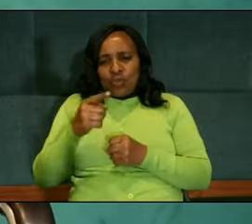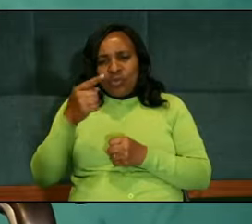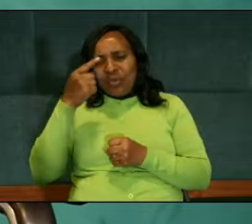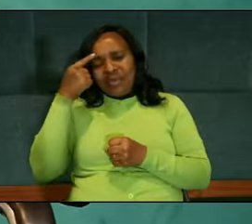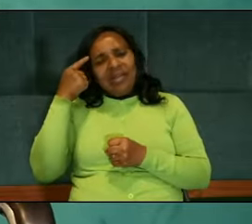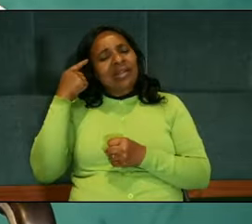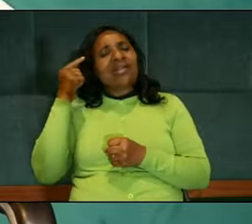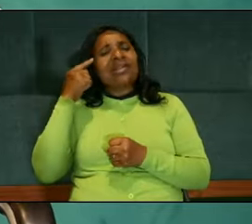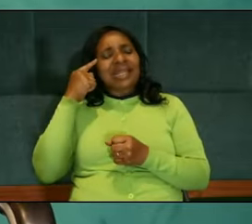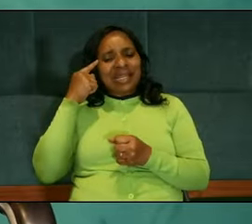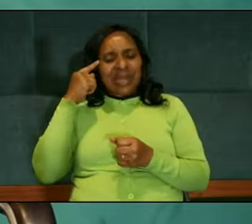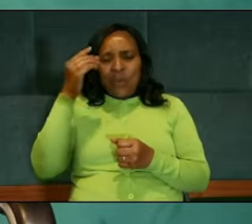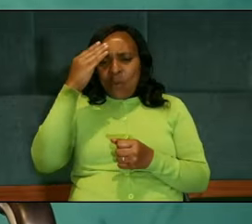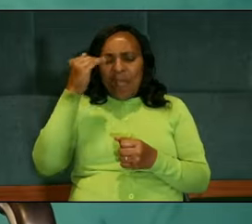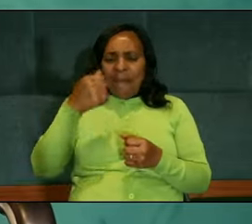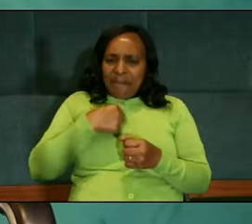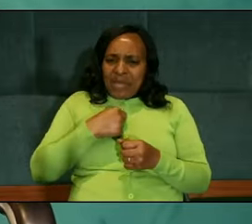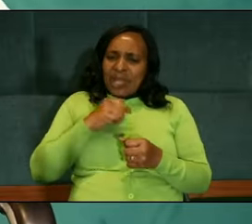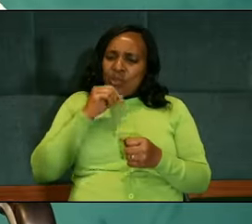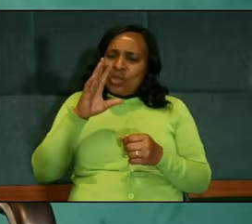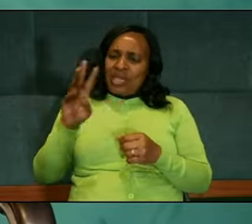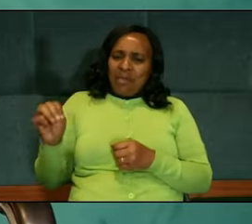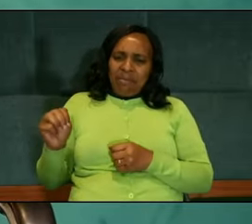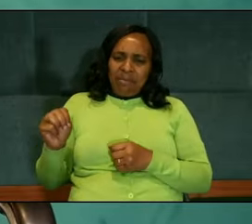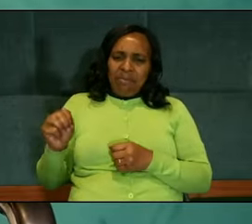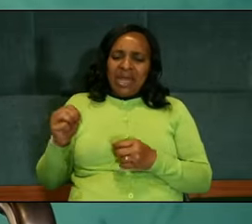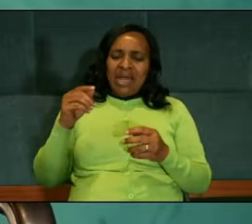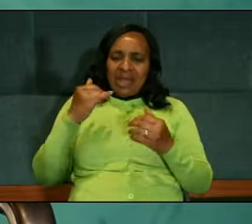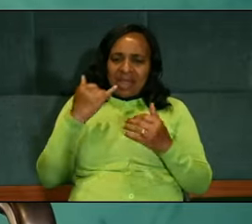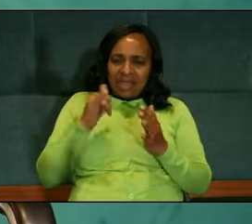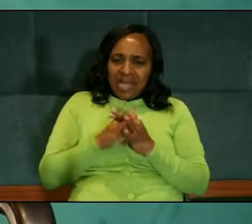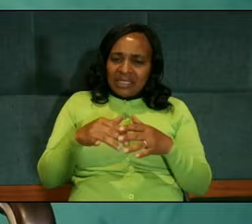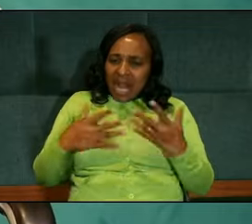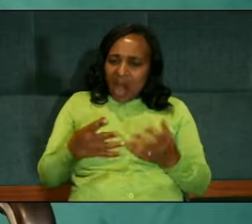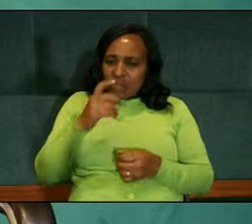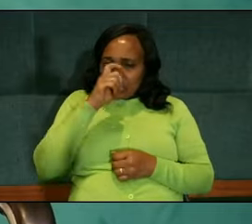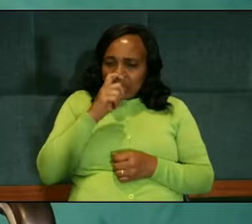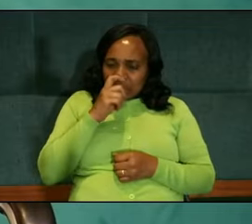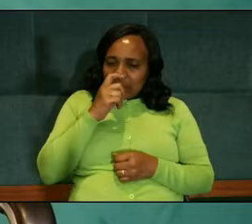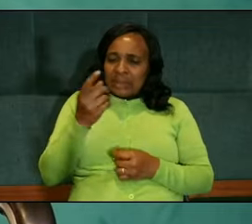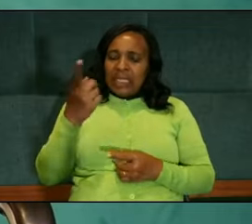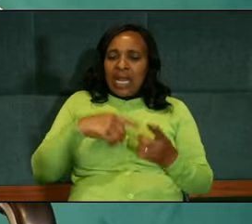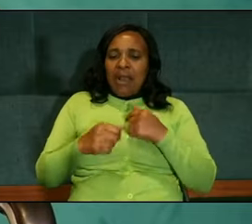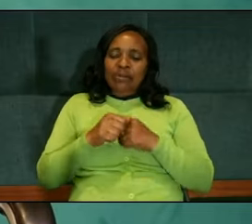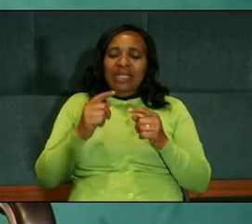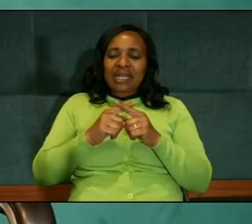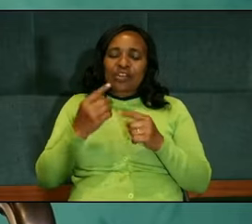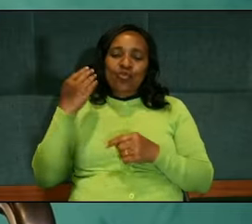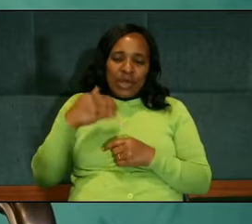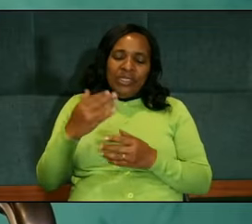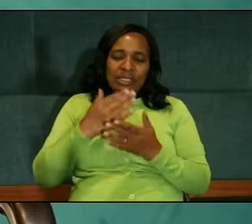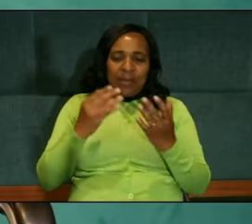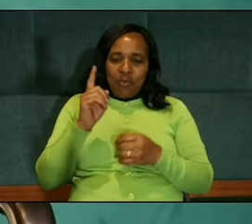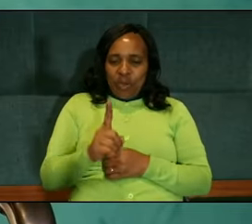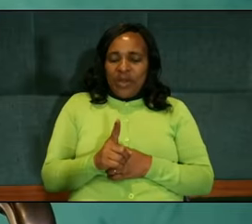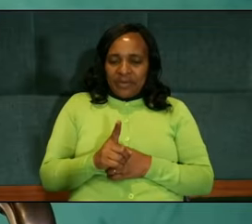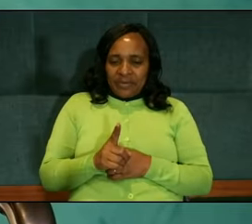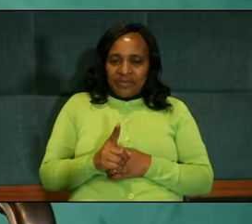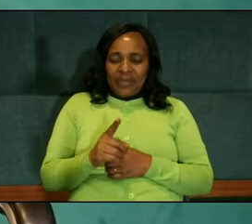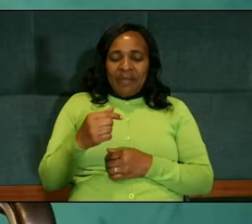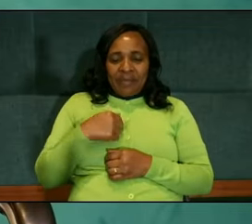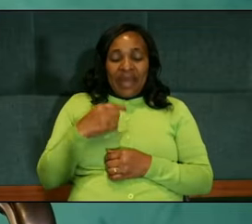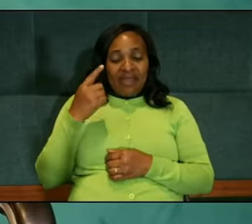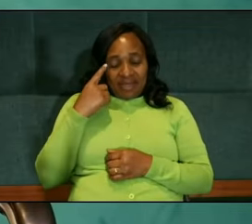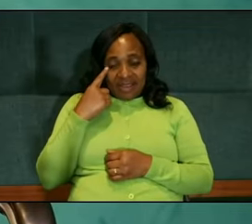be me and not them? So that's where the envy comes in, and that's where maybe hatred comes in for someone. So I think